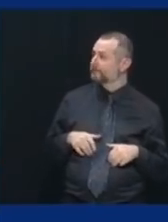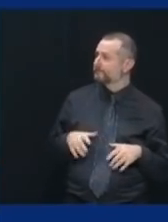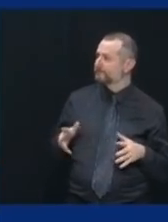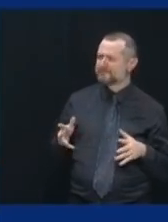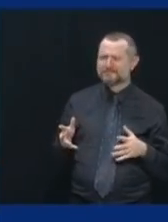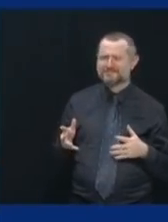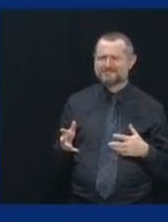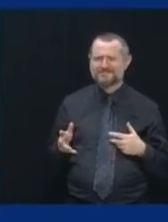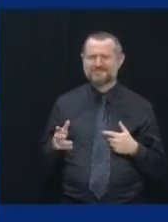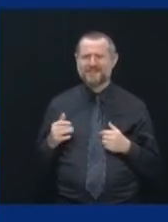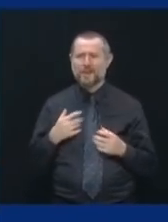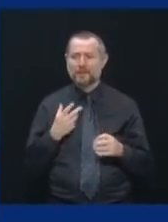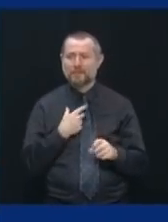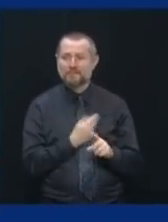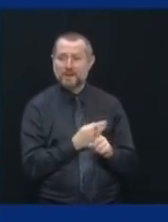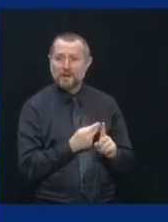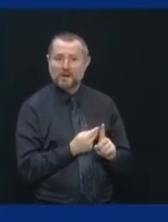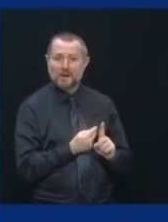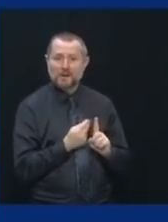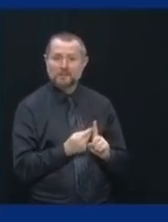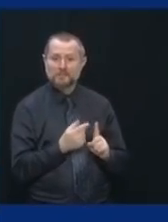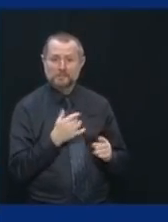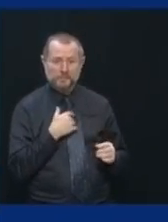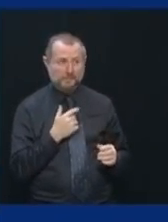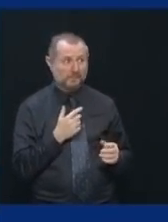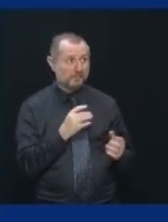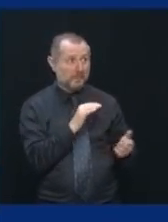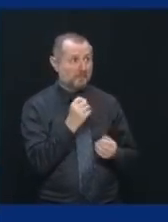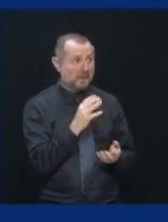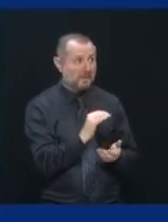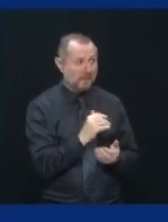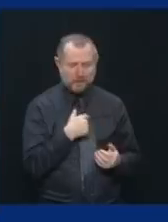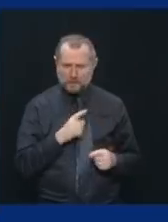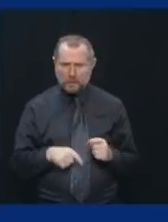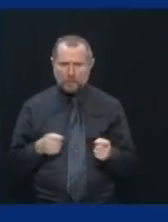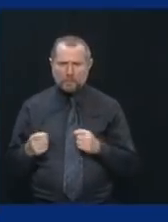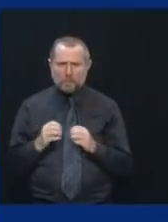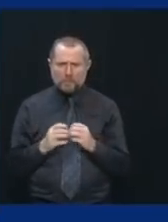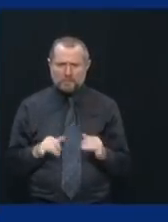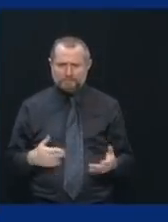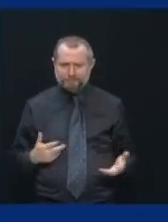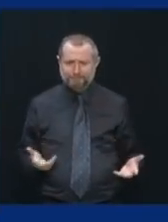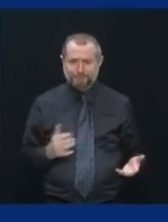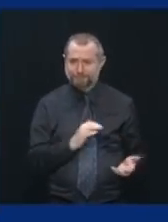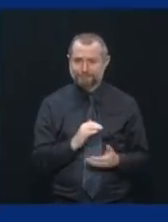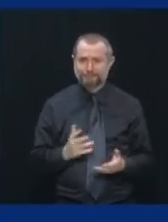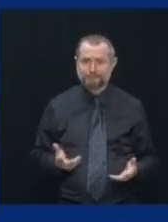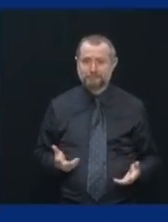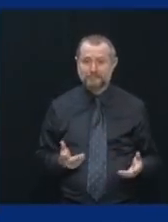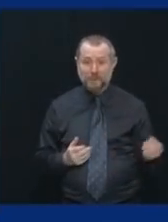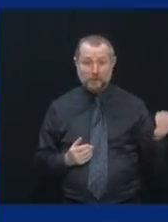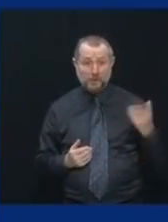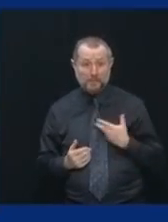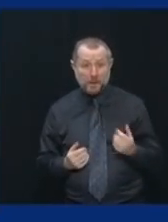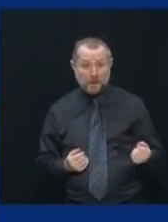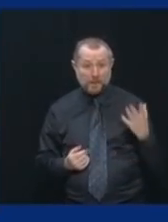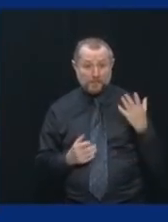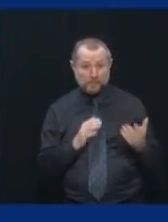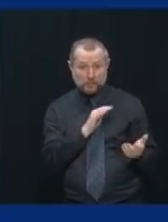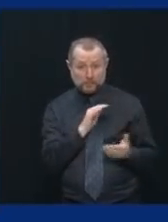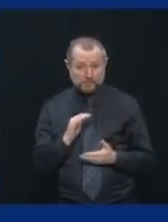many vaccinations we get, how many doses we get. I can just react to those